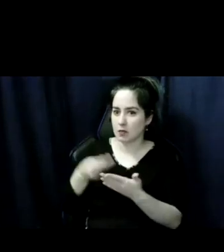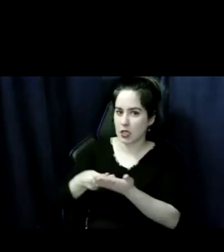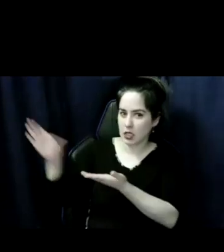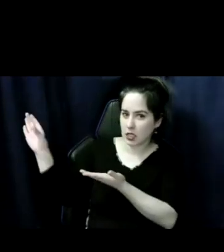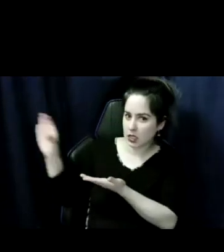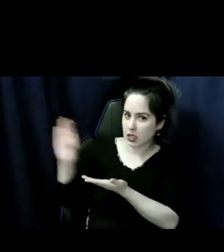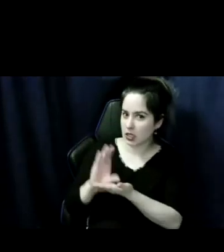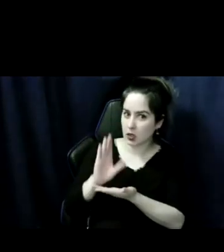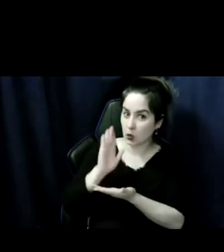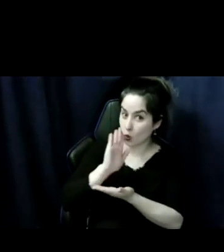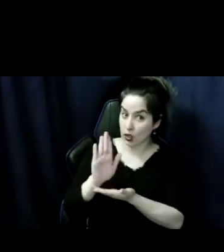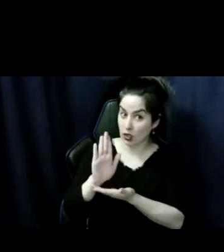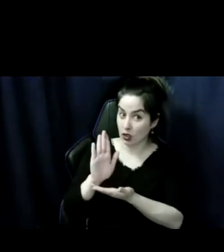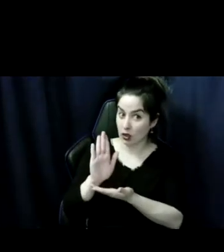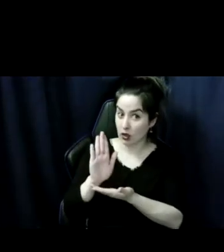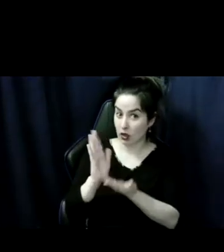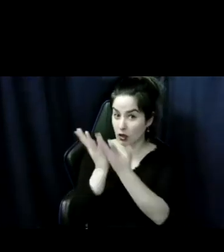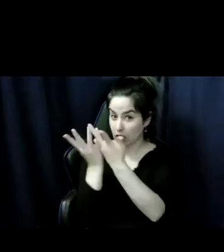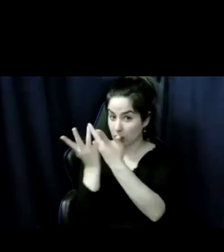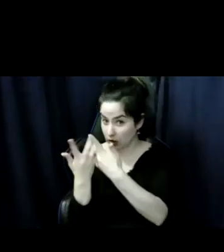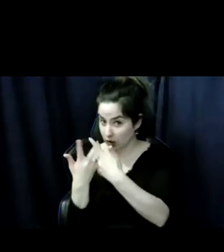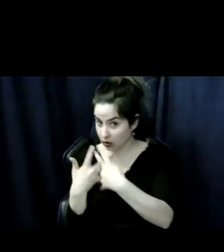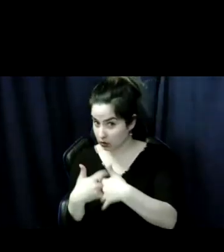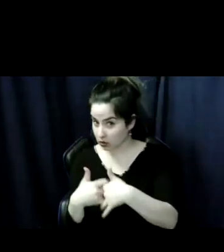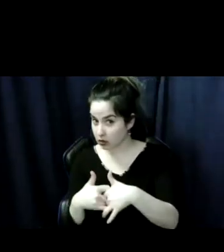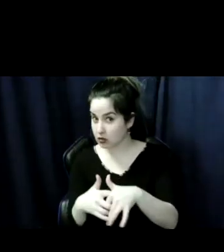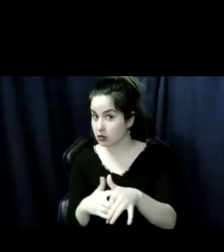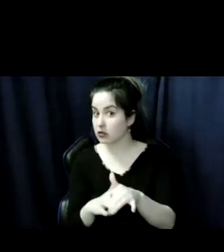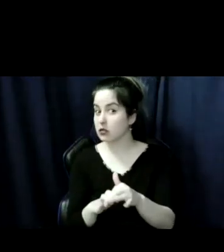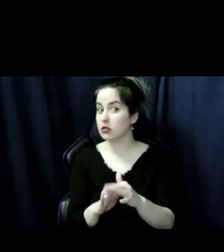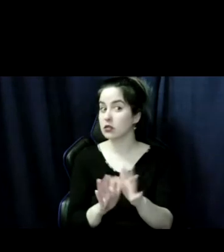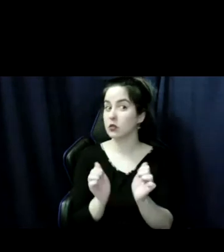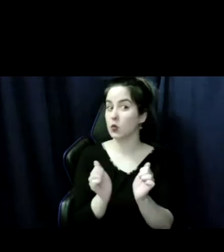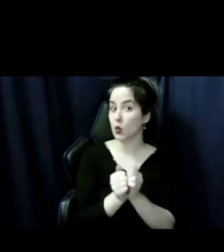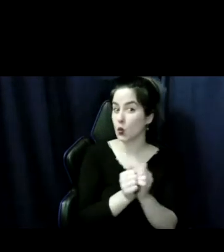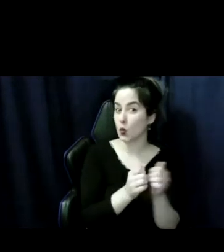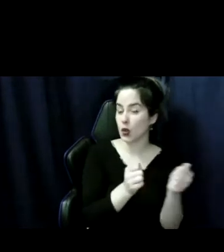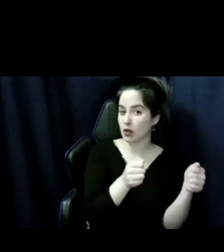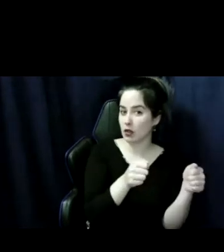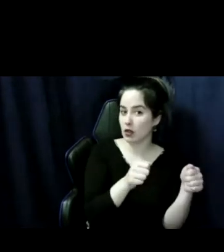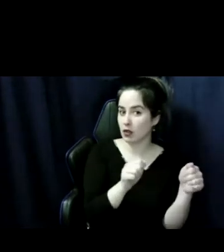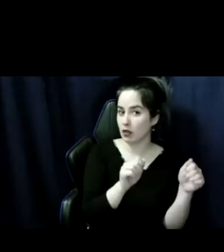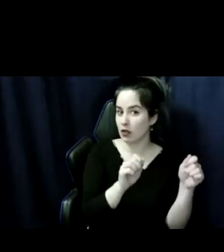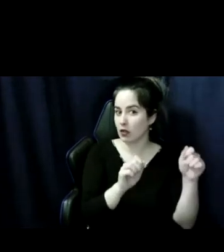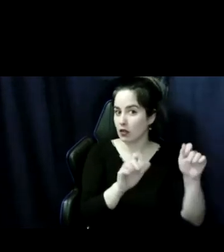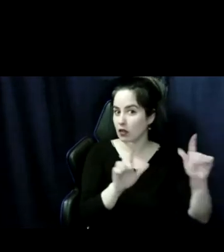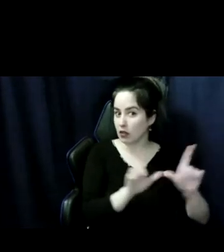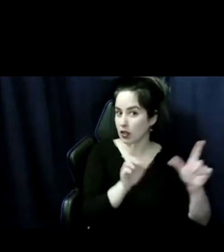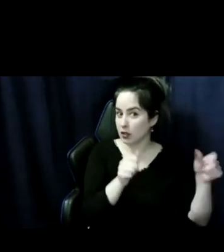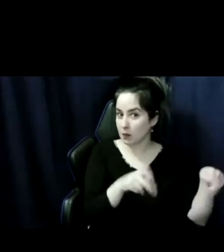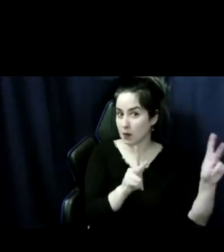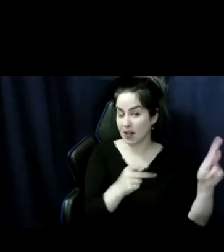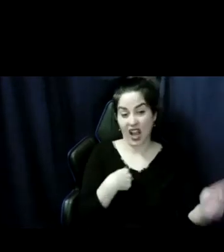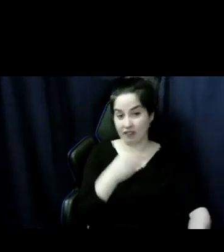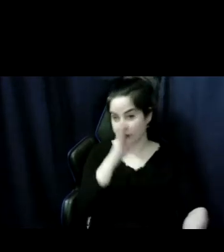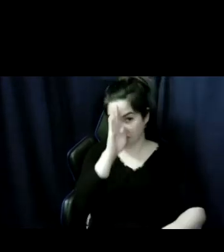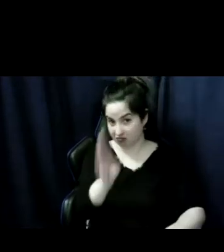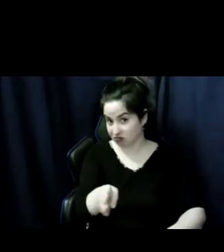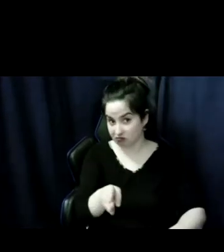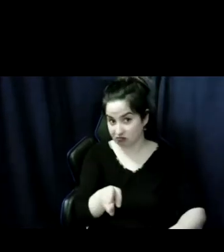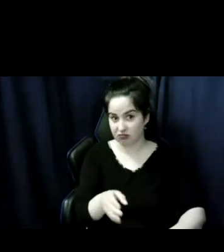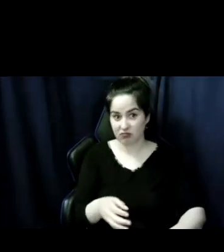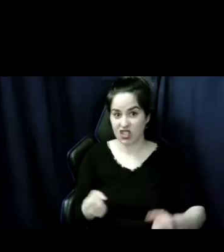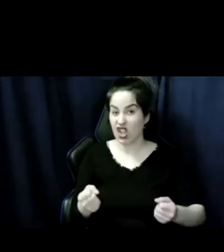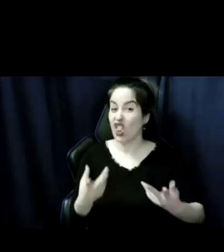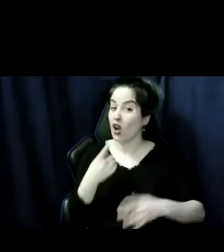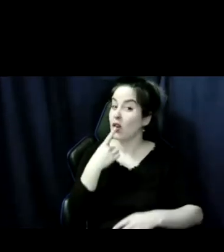are work cohesively, you know, with the permits, because I have to be very blunt, but there is a lot of red tape that you